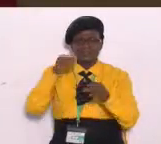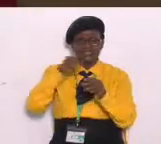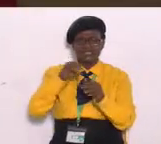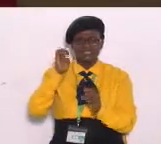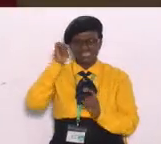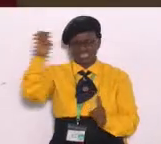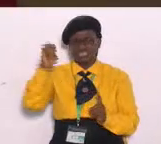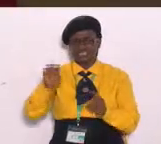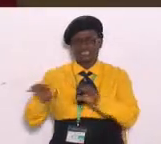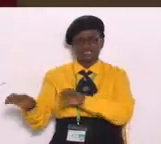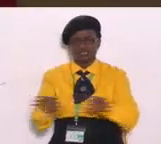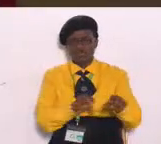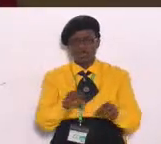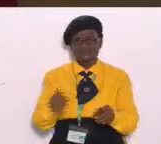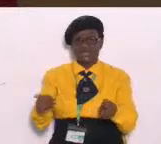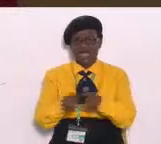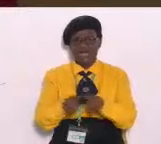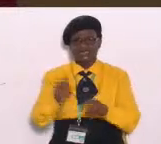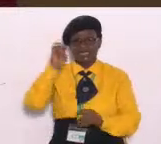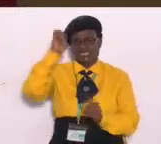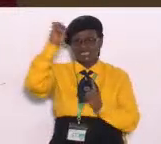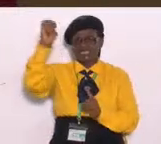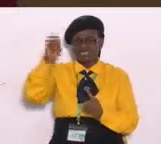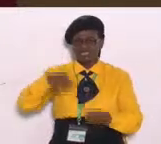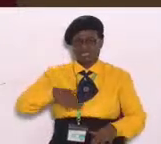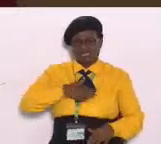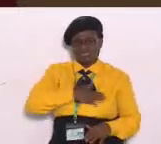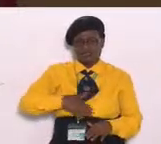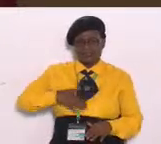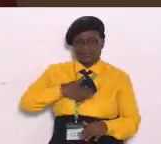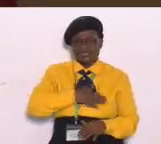does as he pleases.